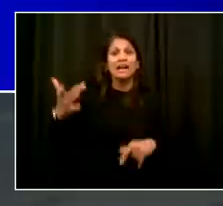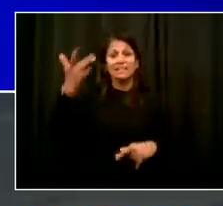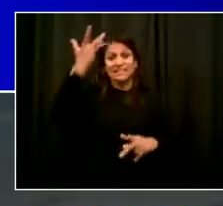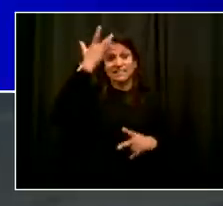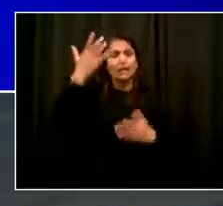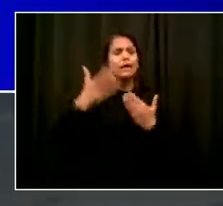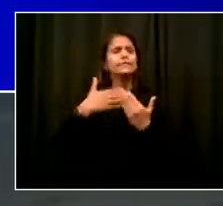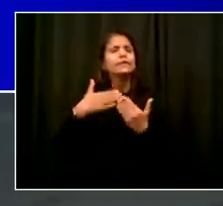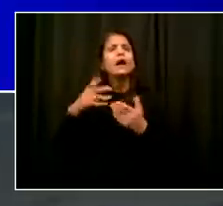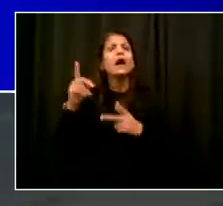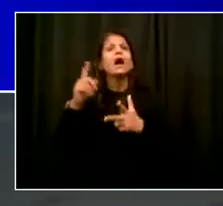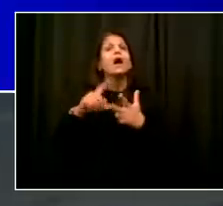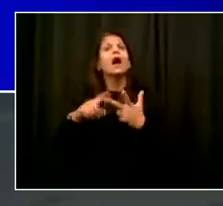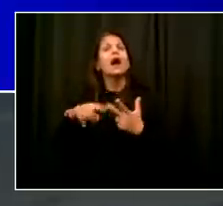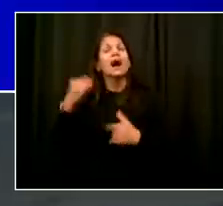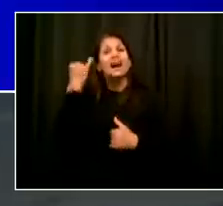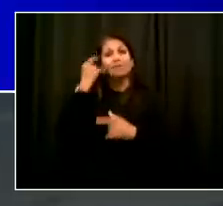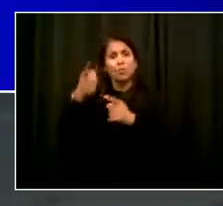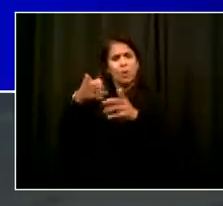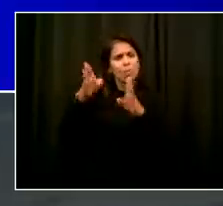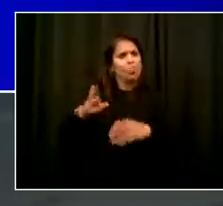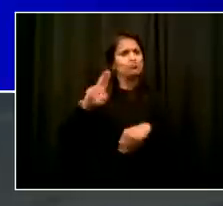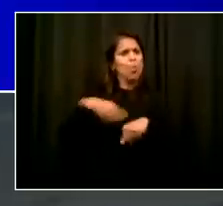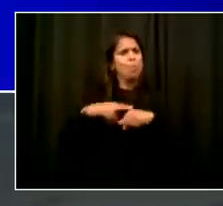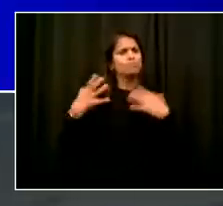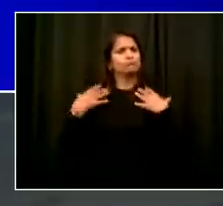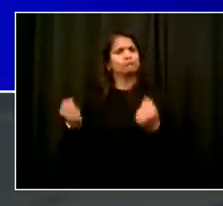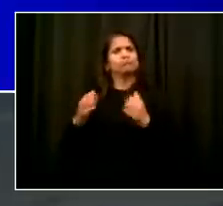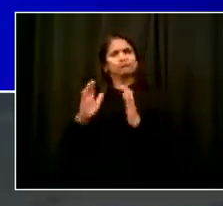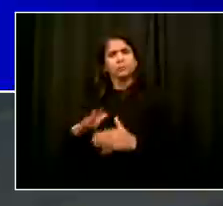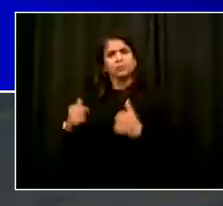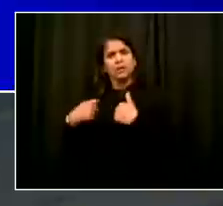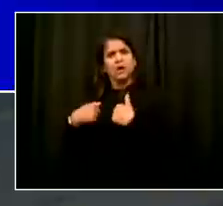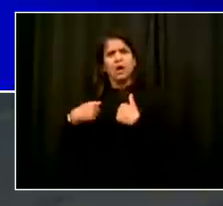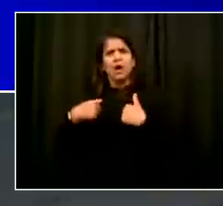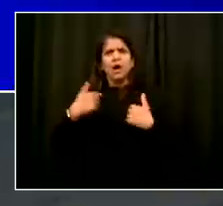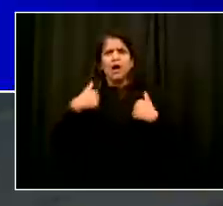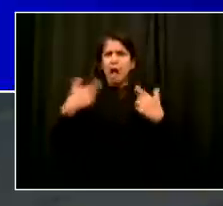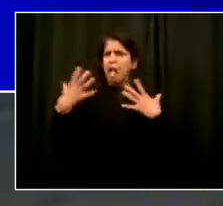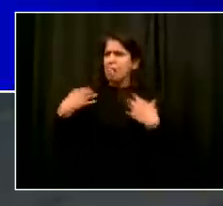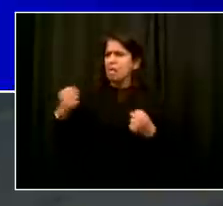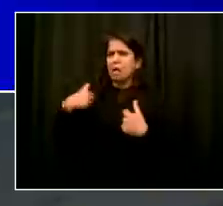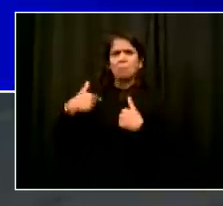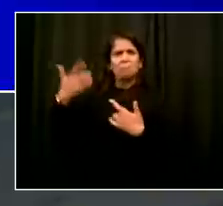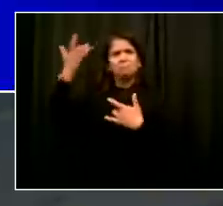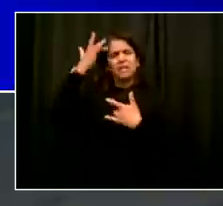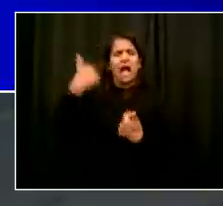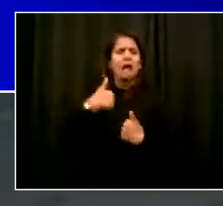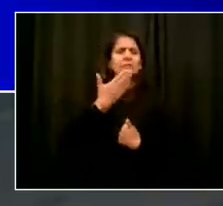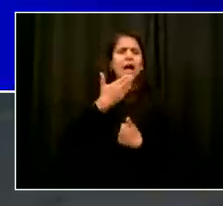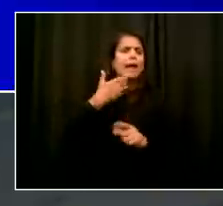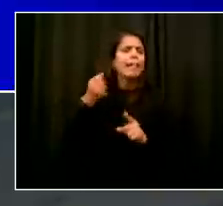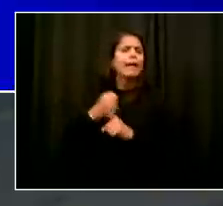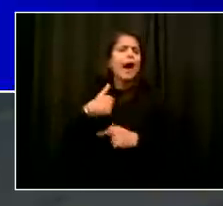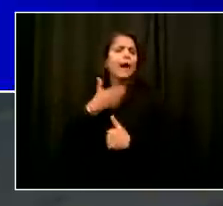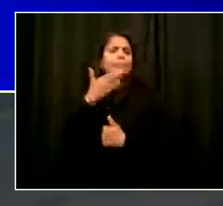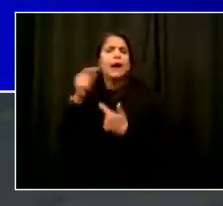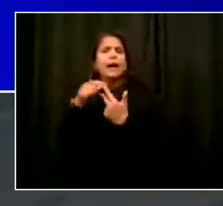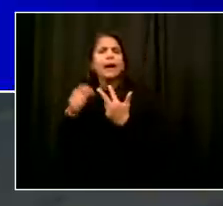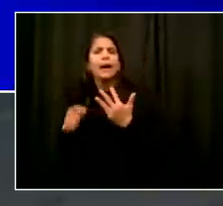illness and sometimes long-term symptoms, and could spread from you to others who are at even greater